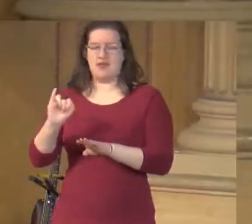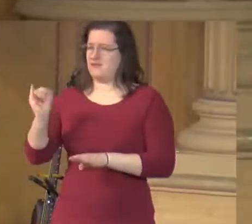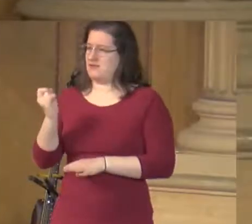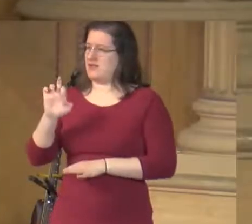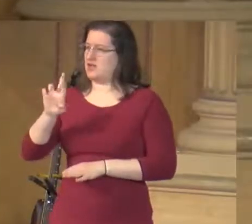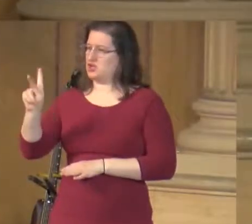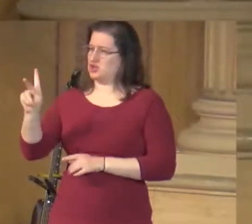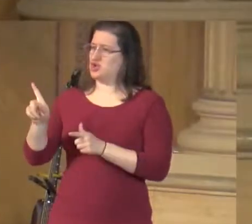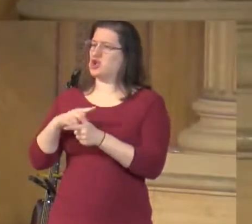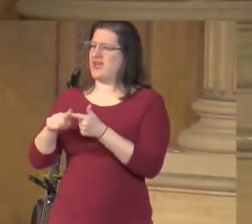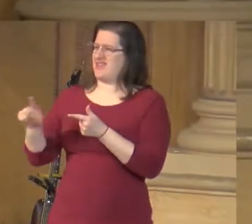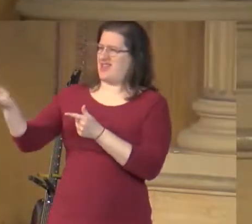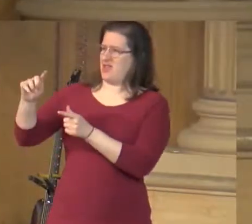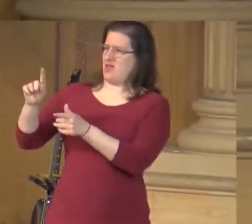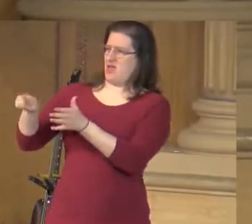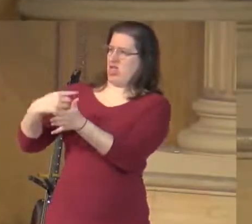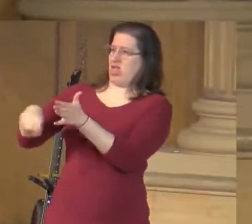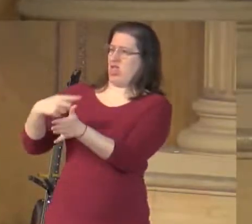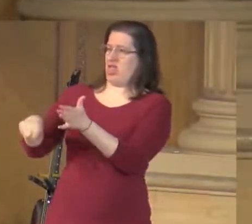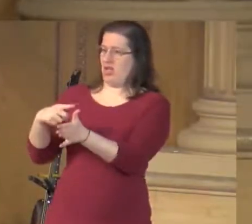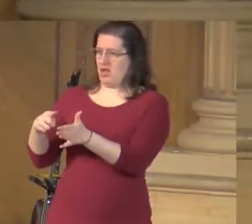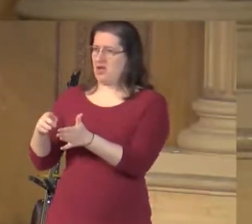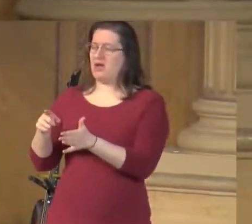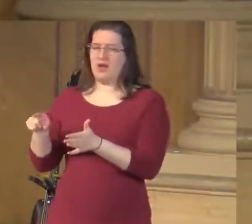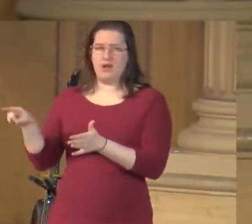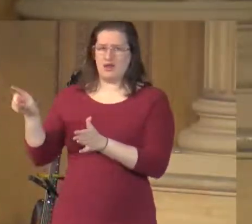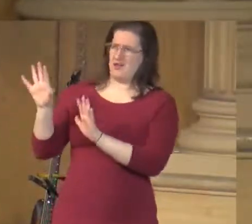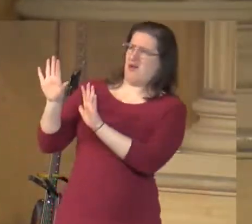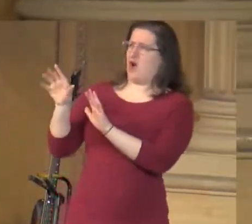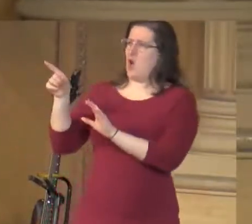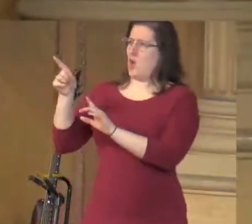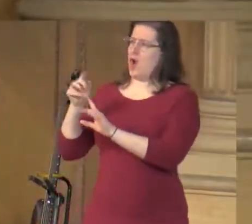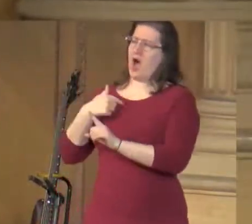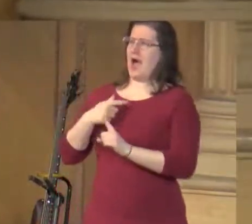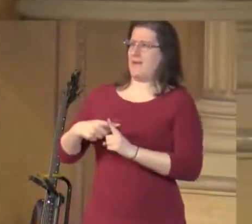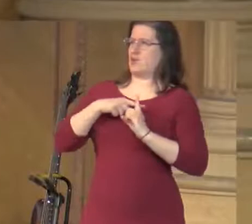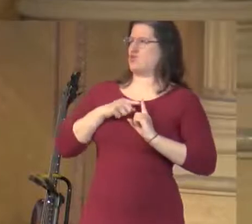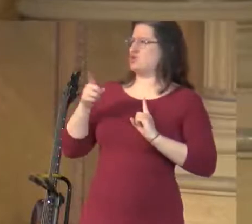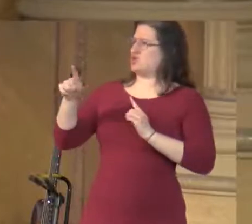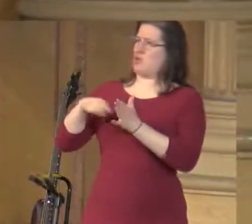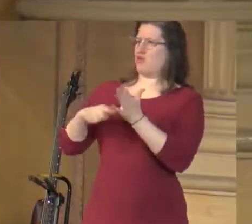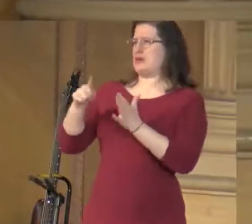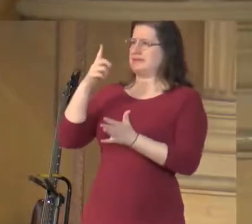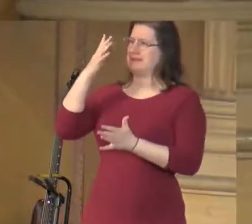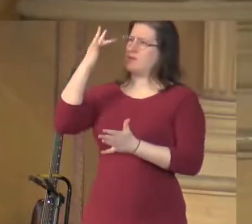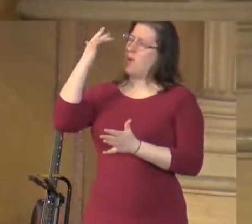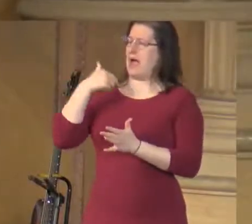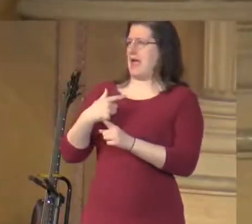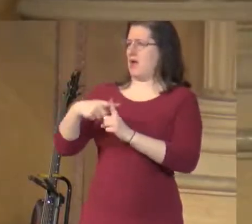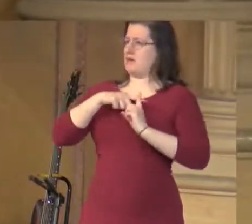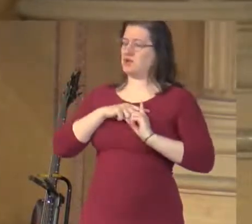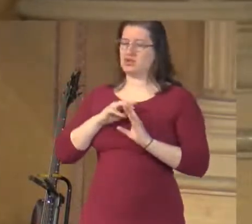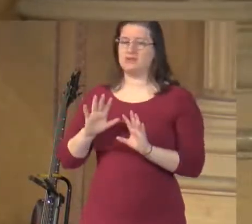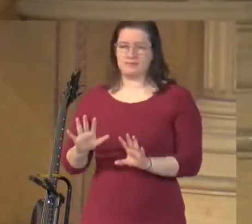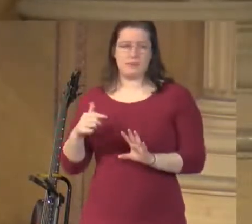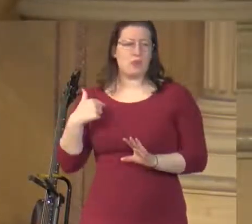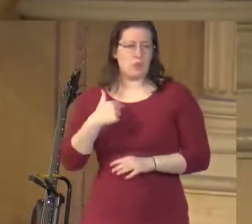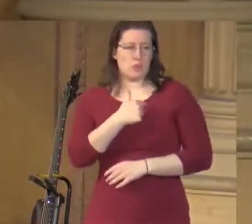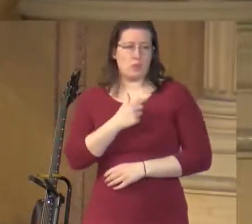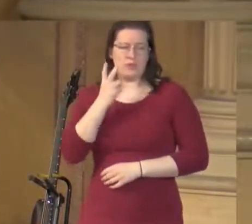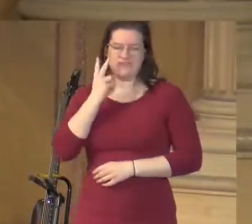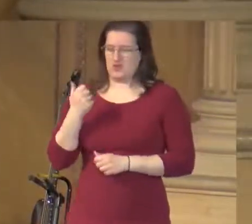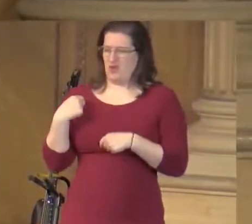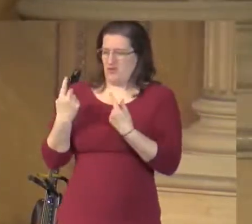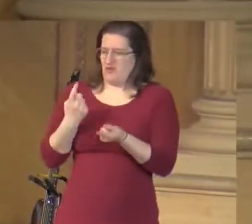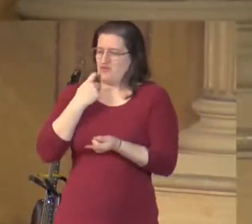being persecuted. And you saw this on extreme sides, extreme on both sides of a number of issues over the last couple of years where